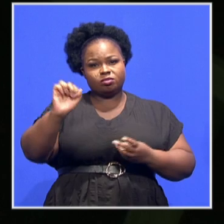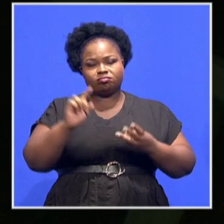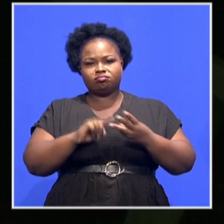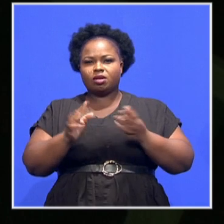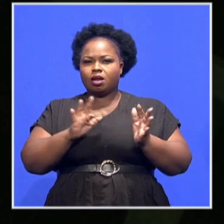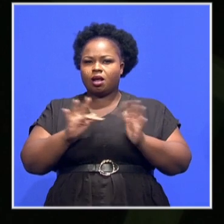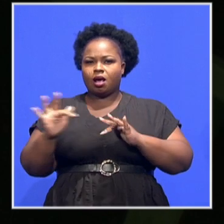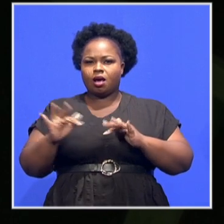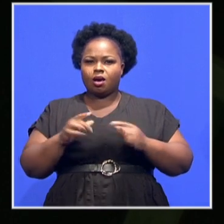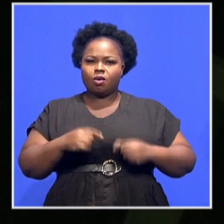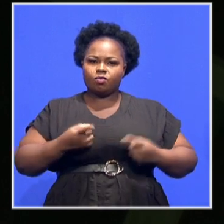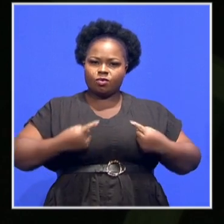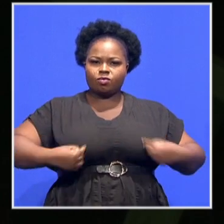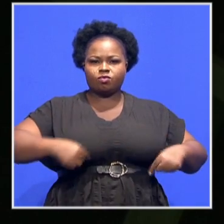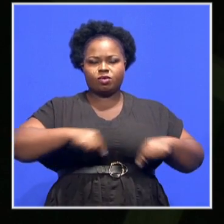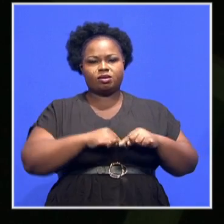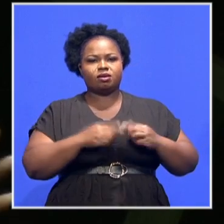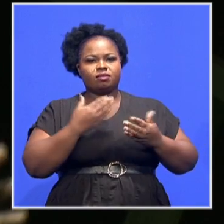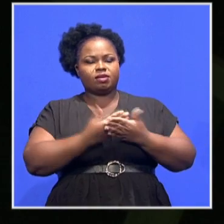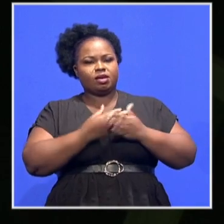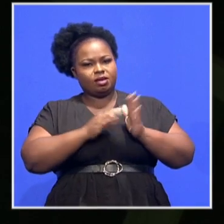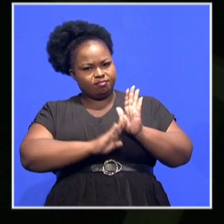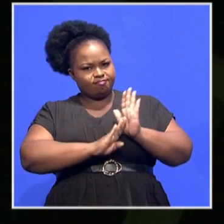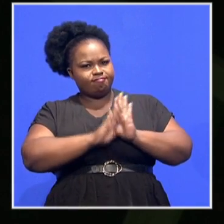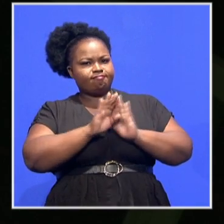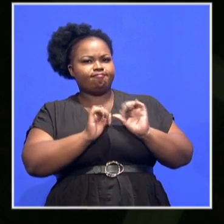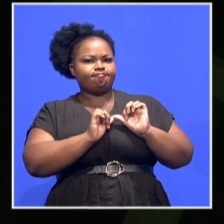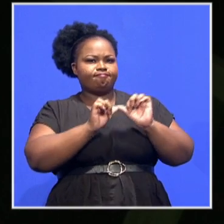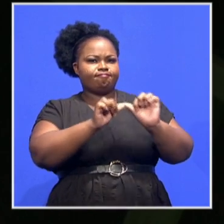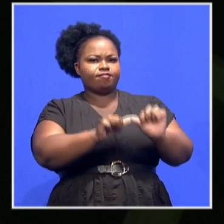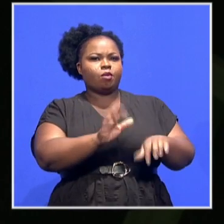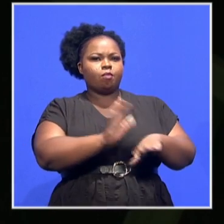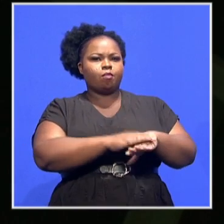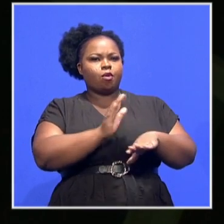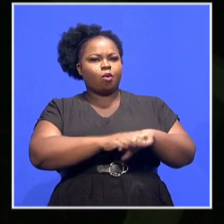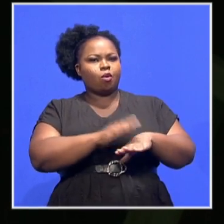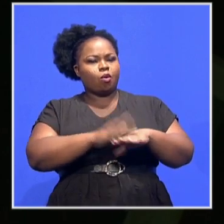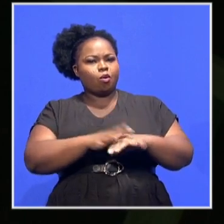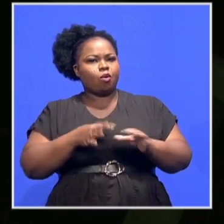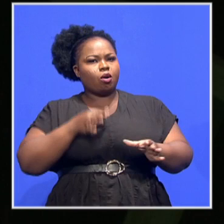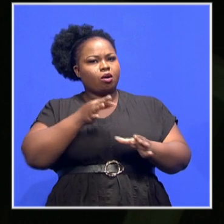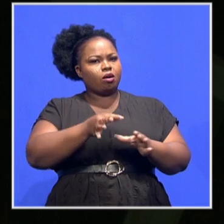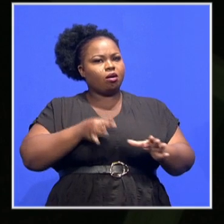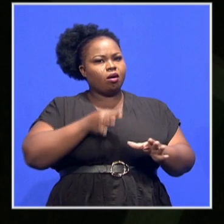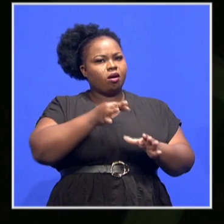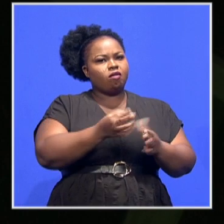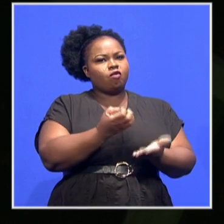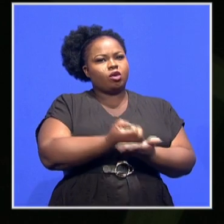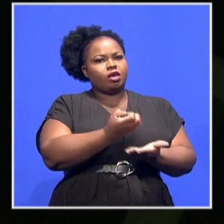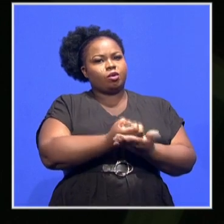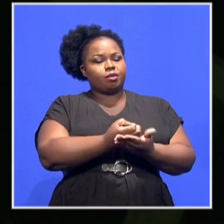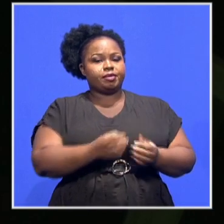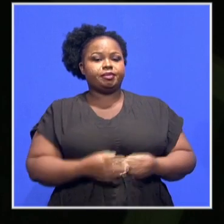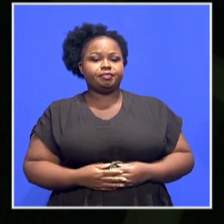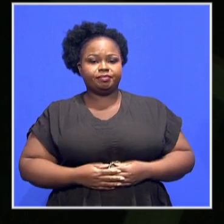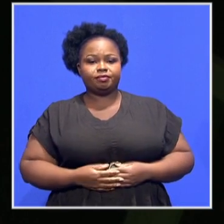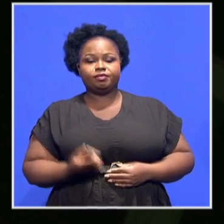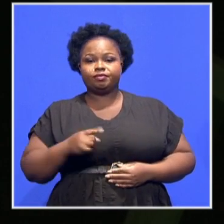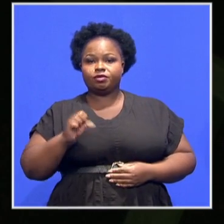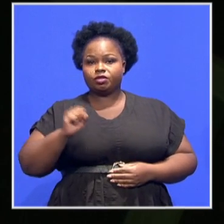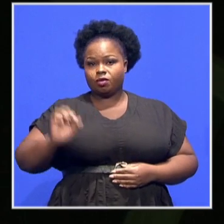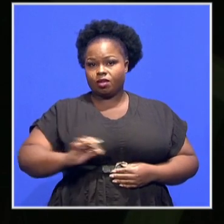can continue contributing to the growth of our economies. For South Africa, mining continues to